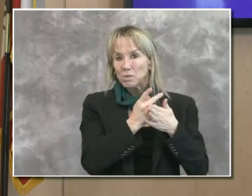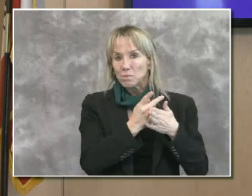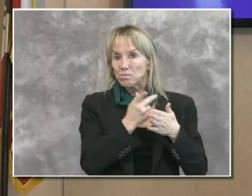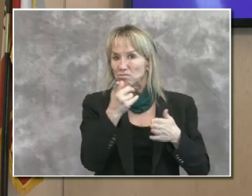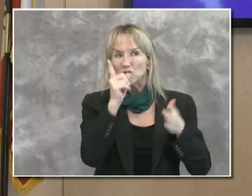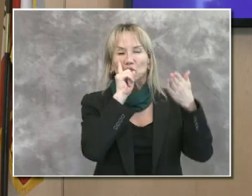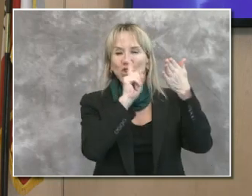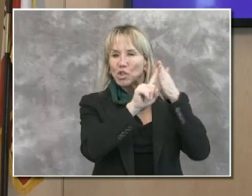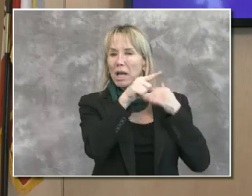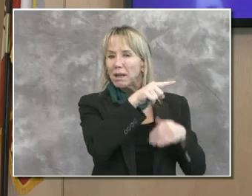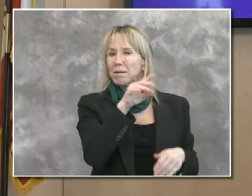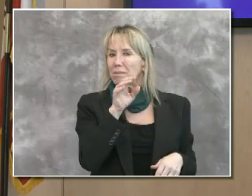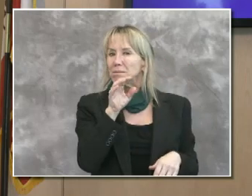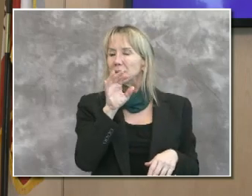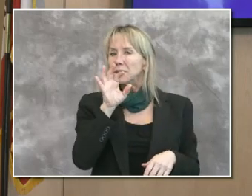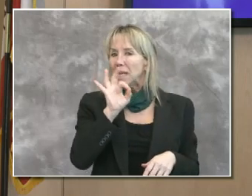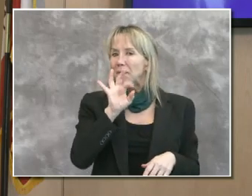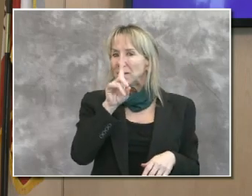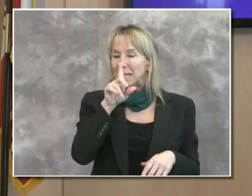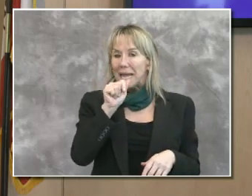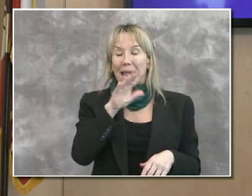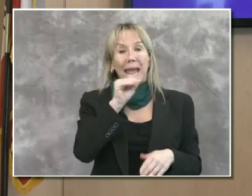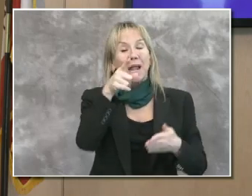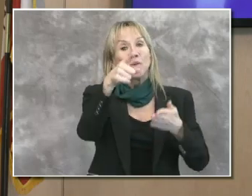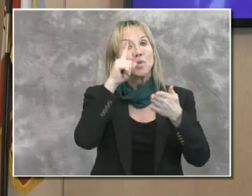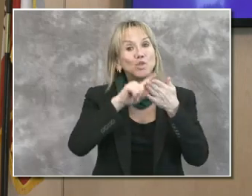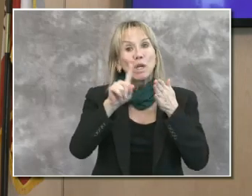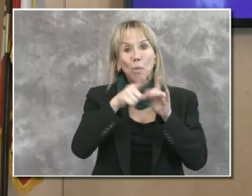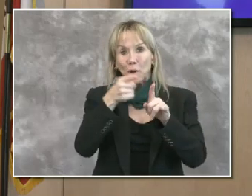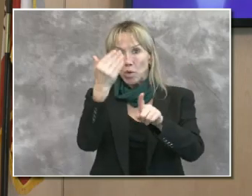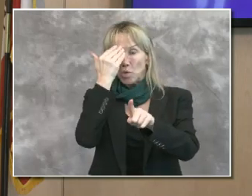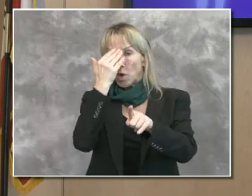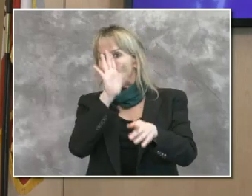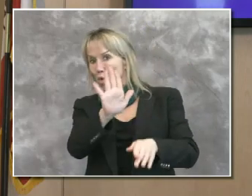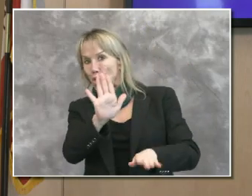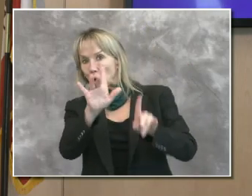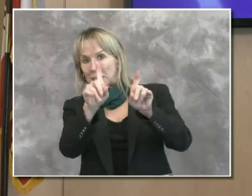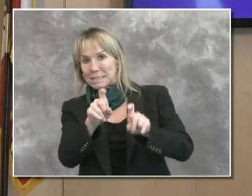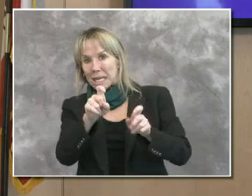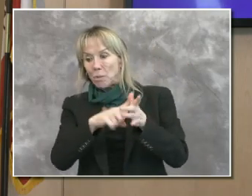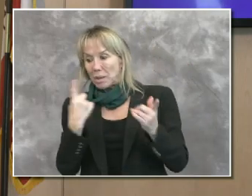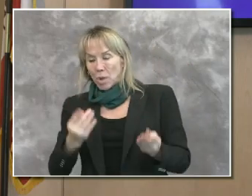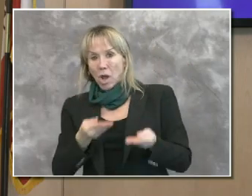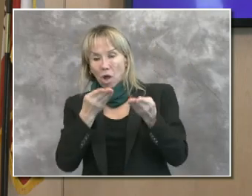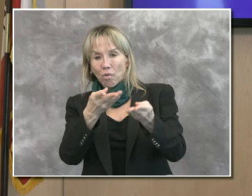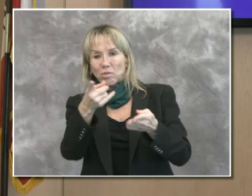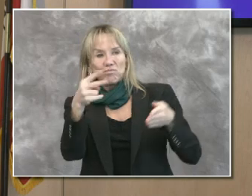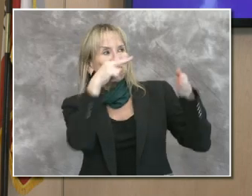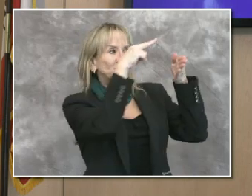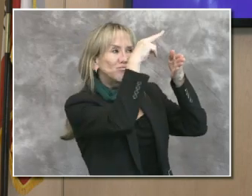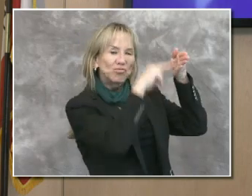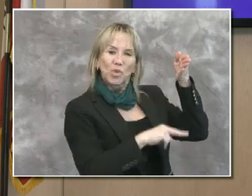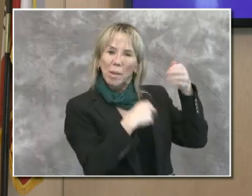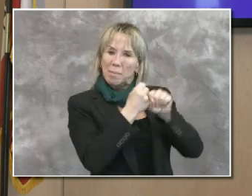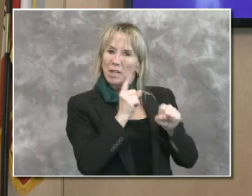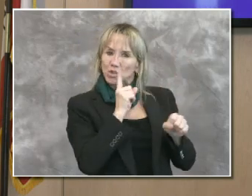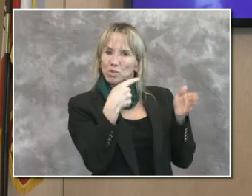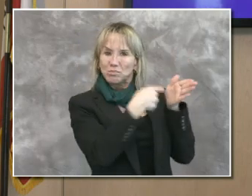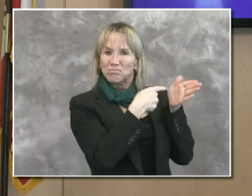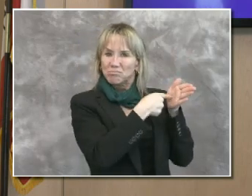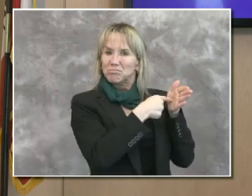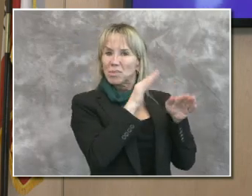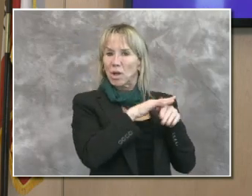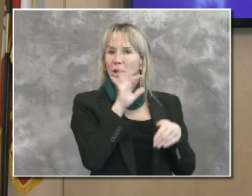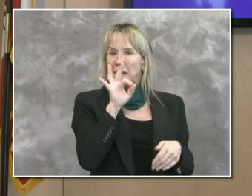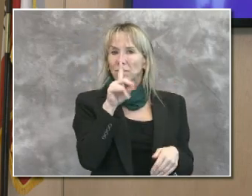would check to see that the test that's being offered to you, whatever venue it happens to be in, is in fact one that's on that website. And